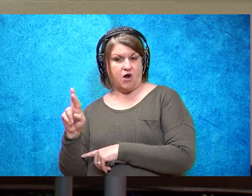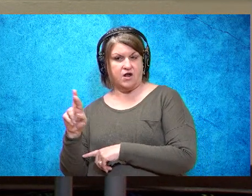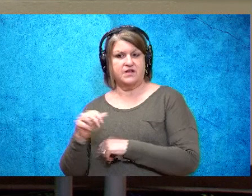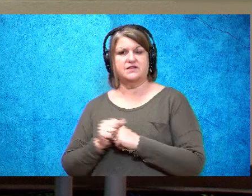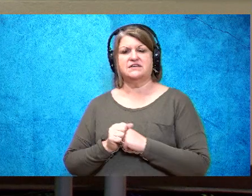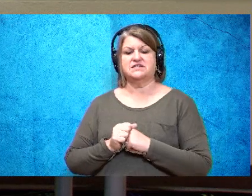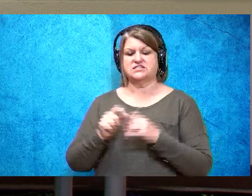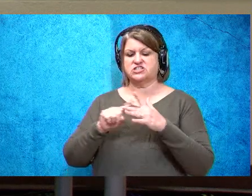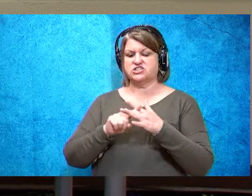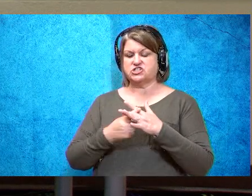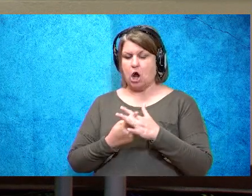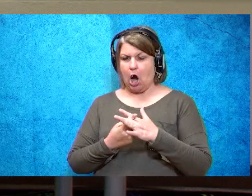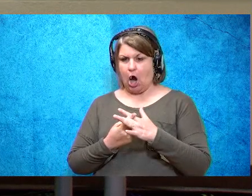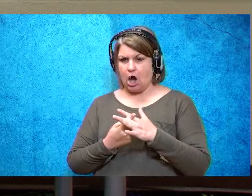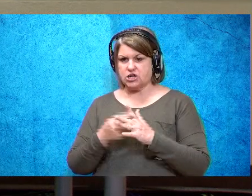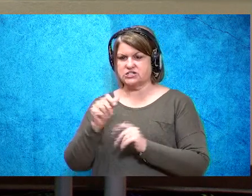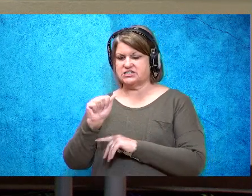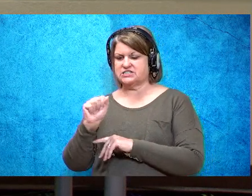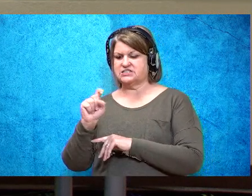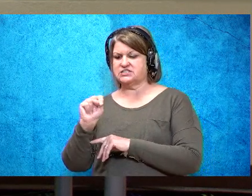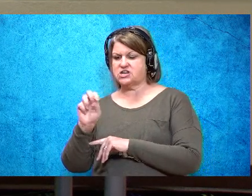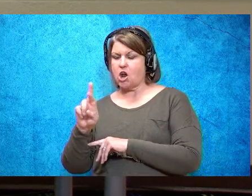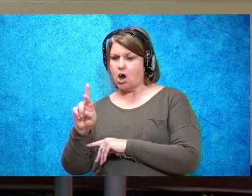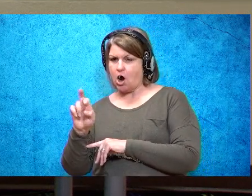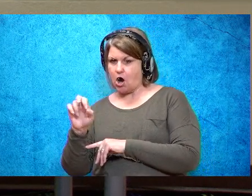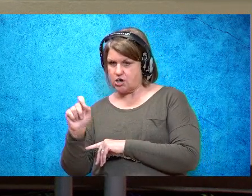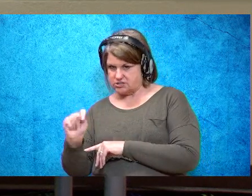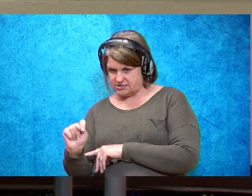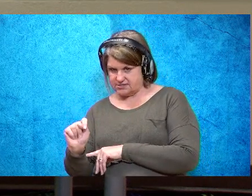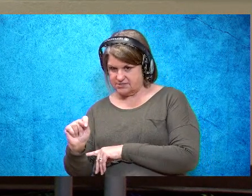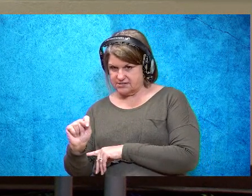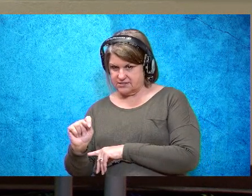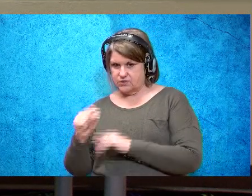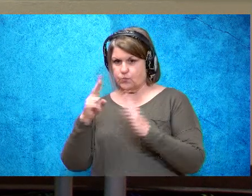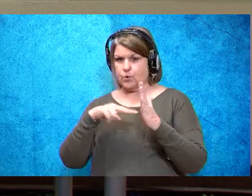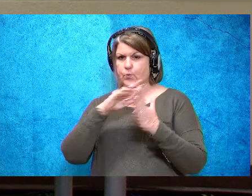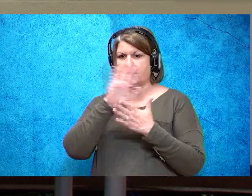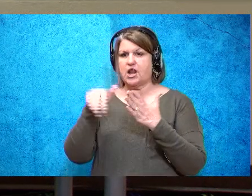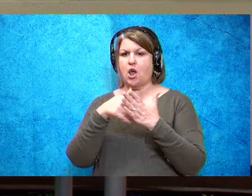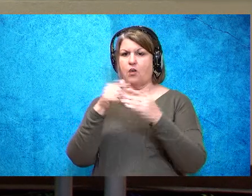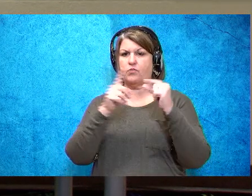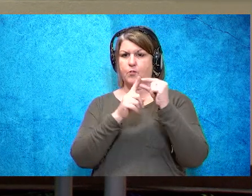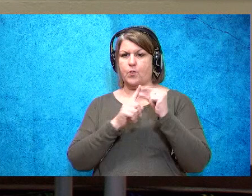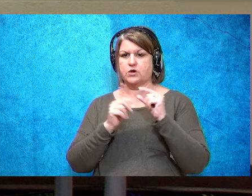Start. Start. Let's read all of the words together. You ready?